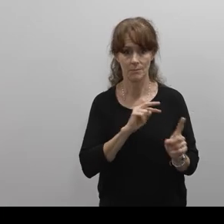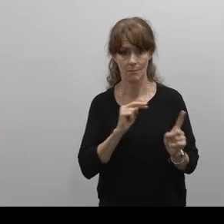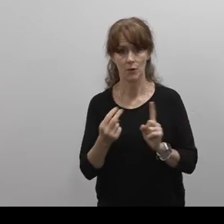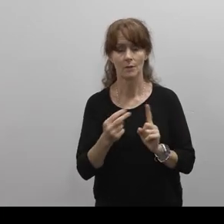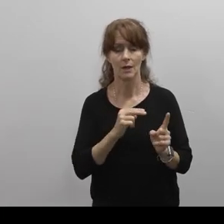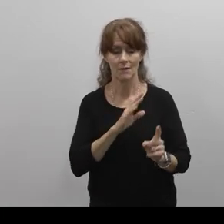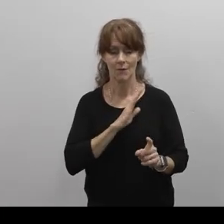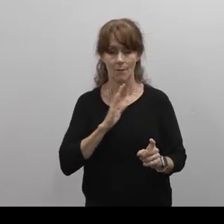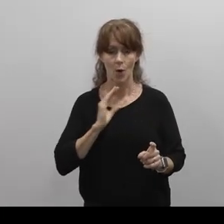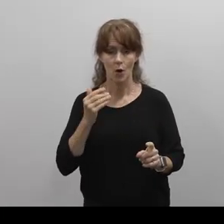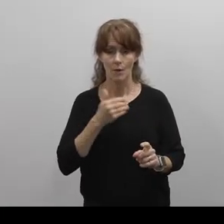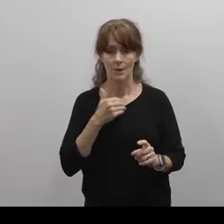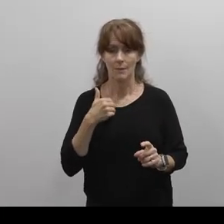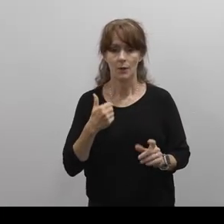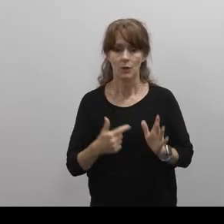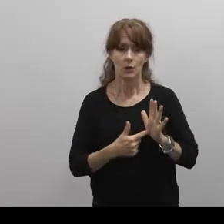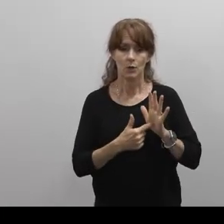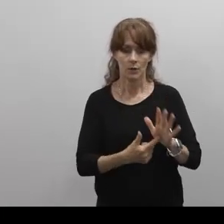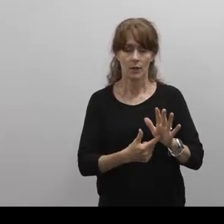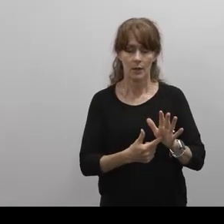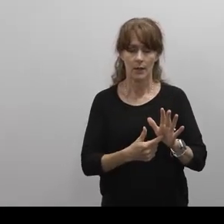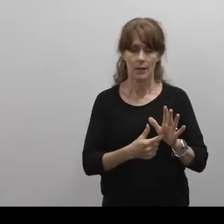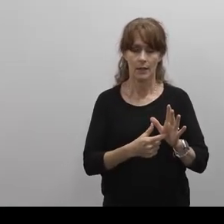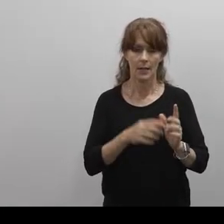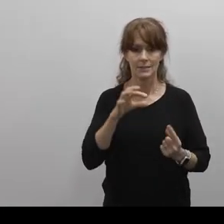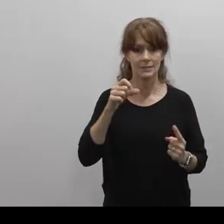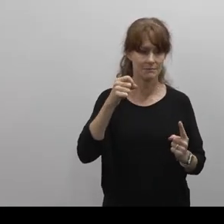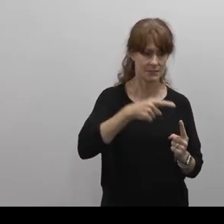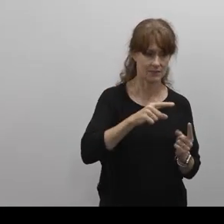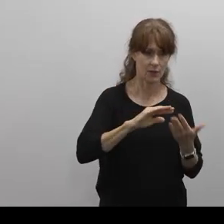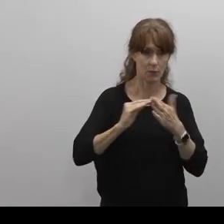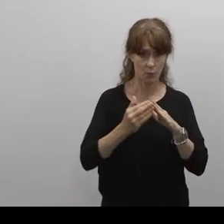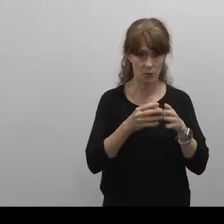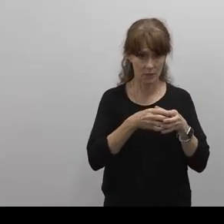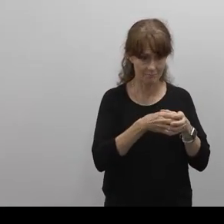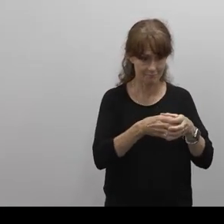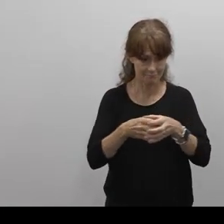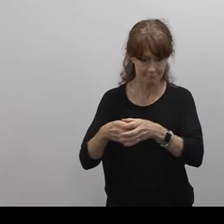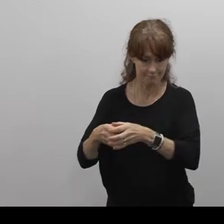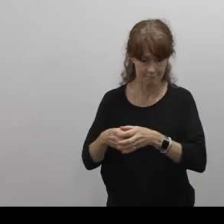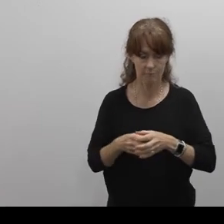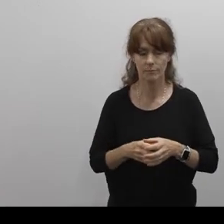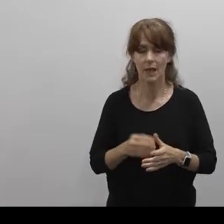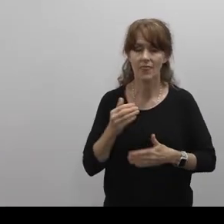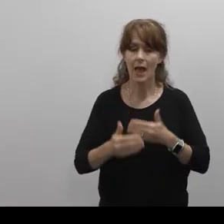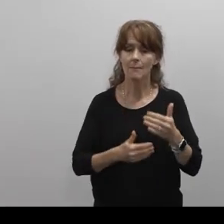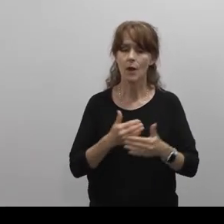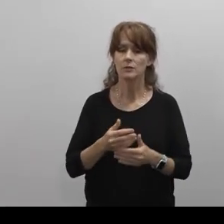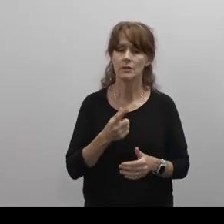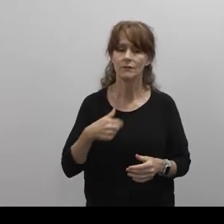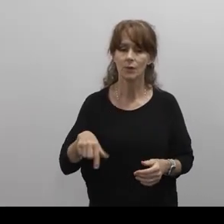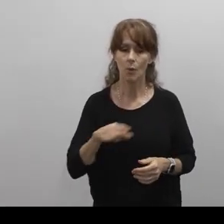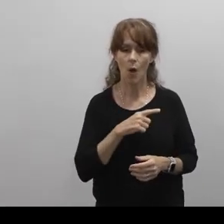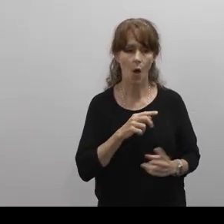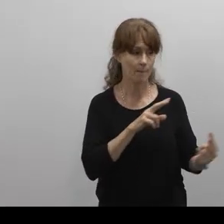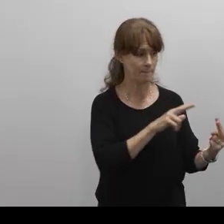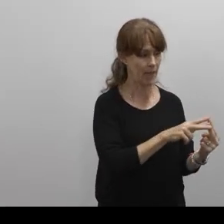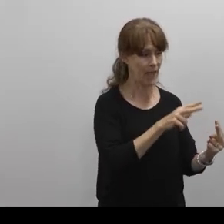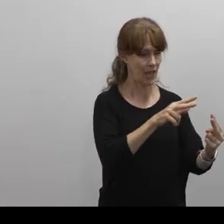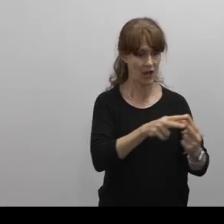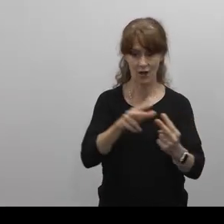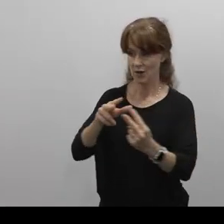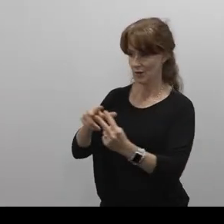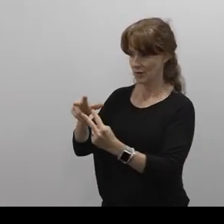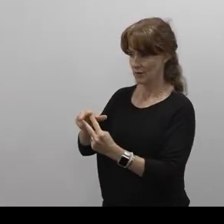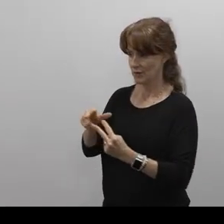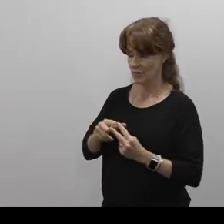board members who represent a community. In that process, I loved that you all paired up, you spent